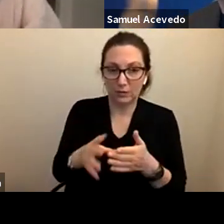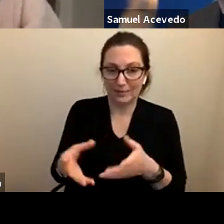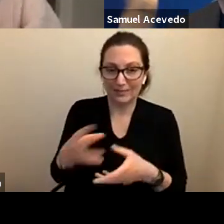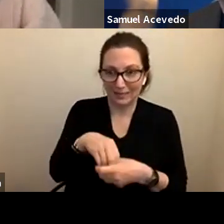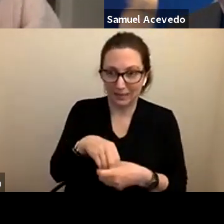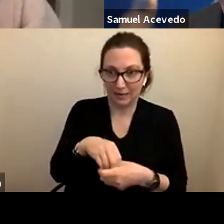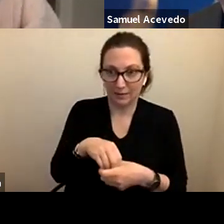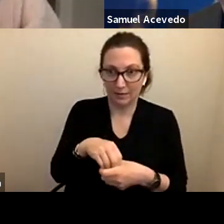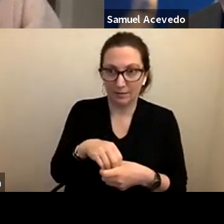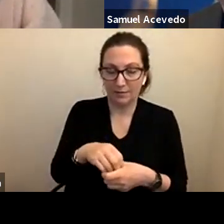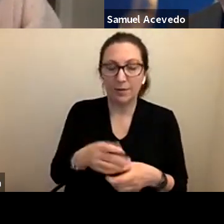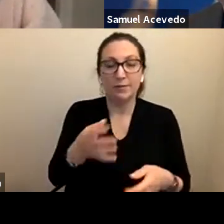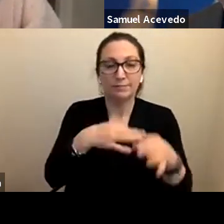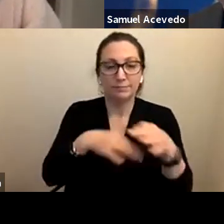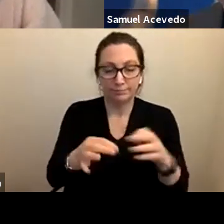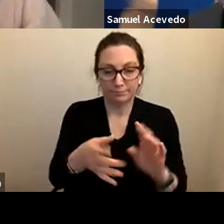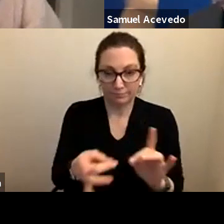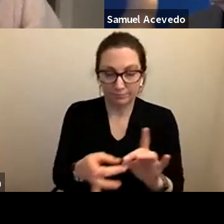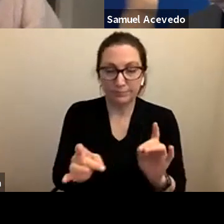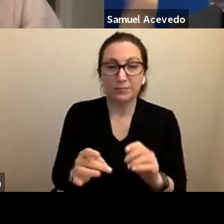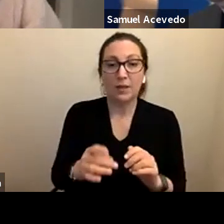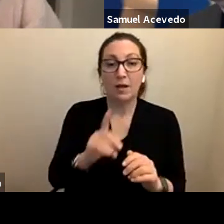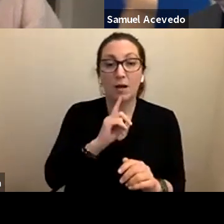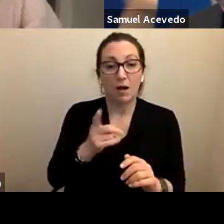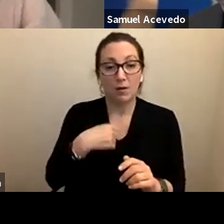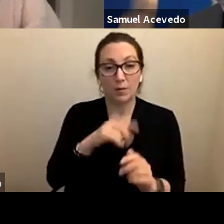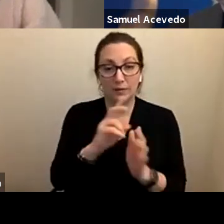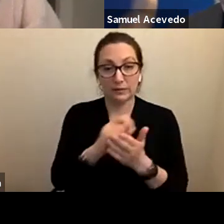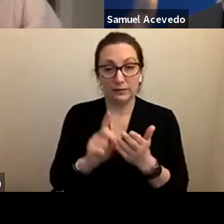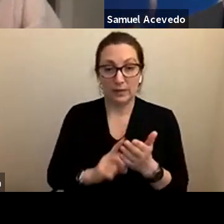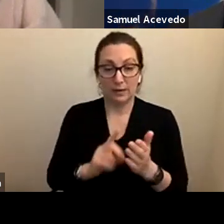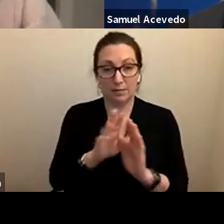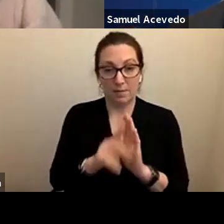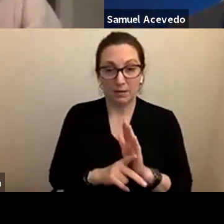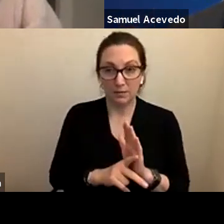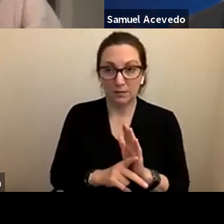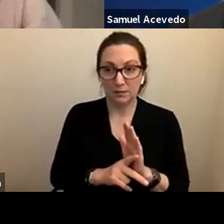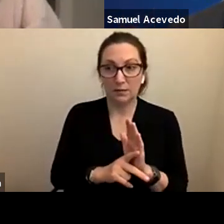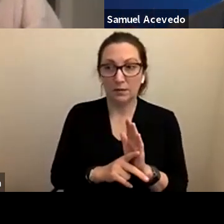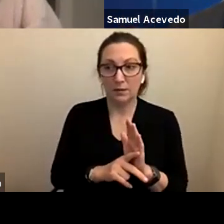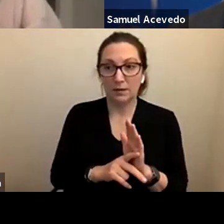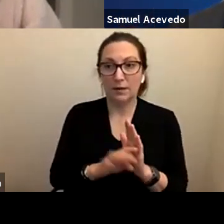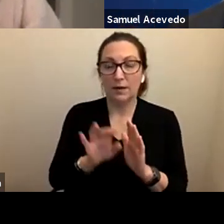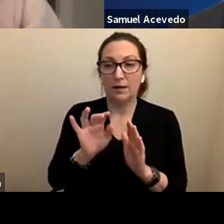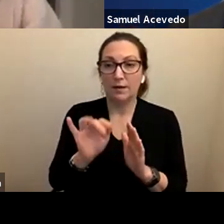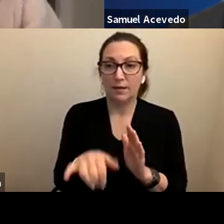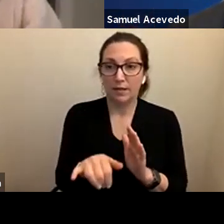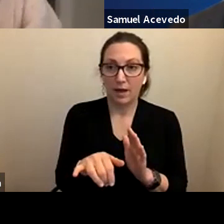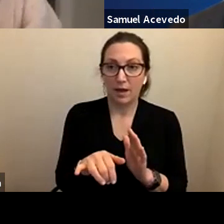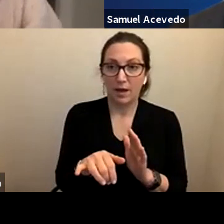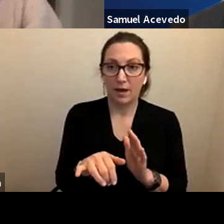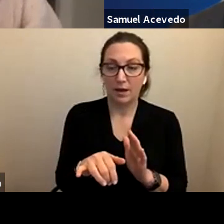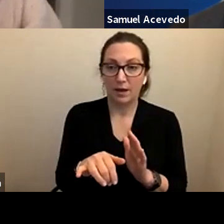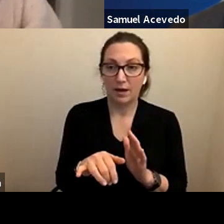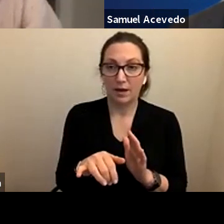Said another way, are we designing a policy that is intended